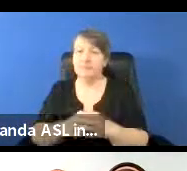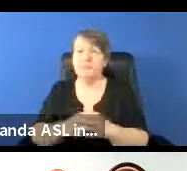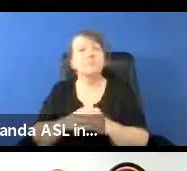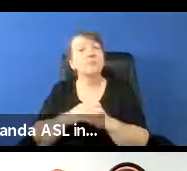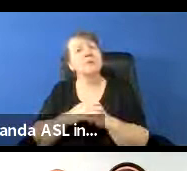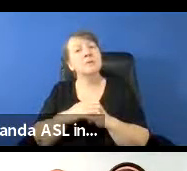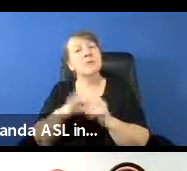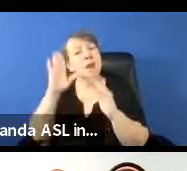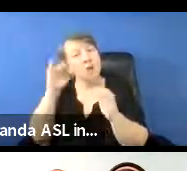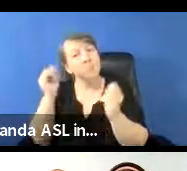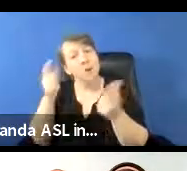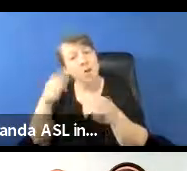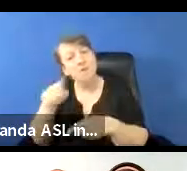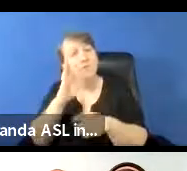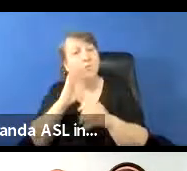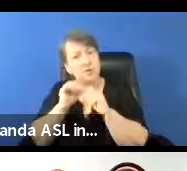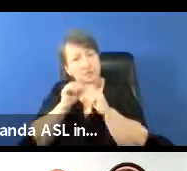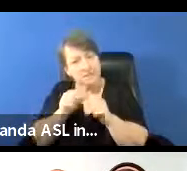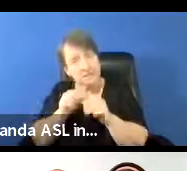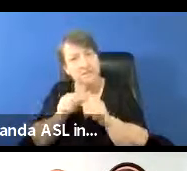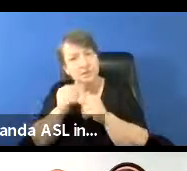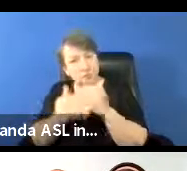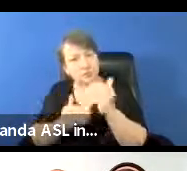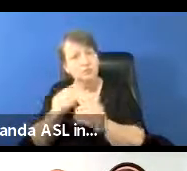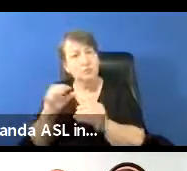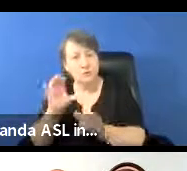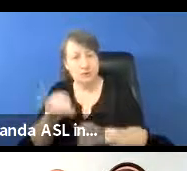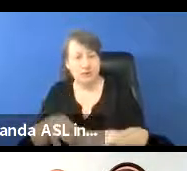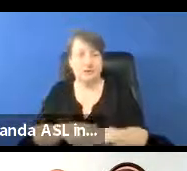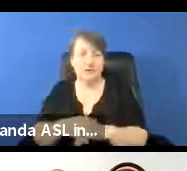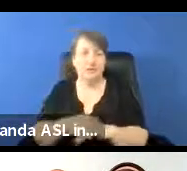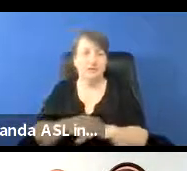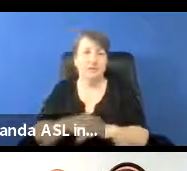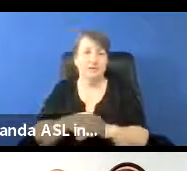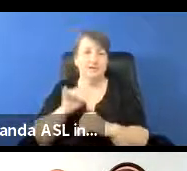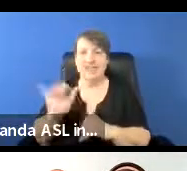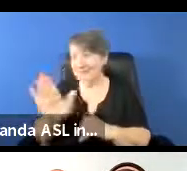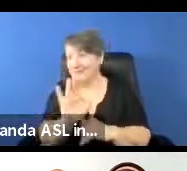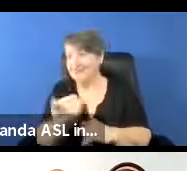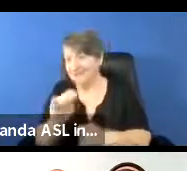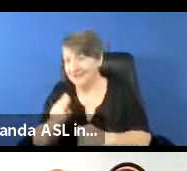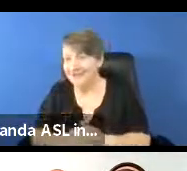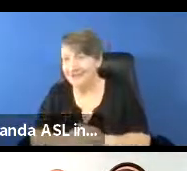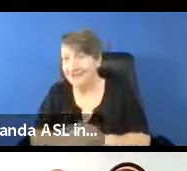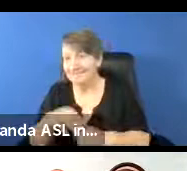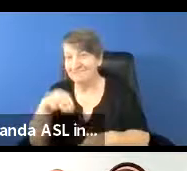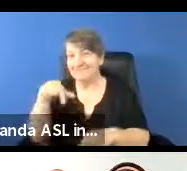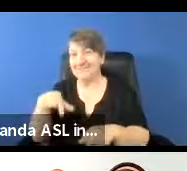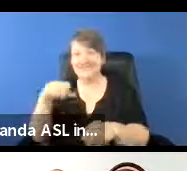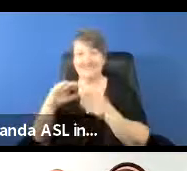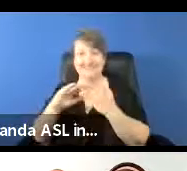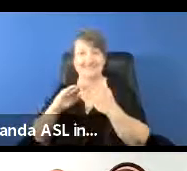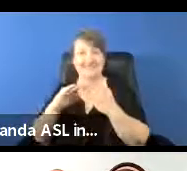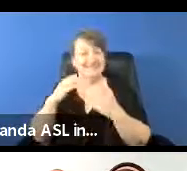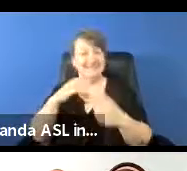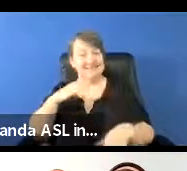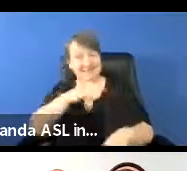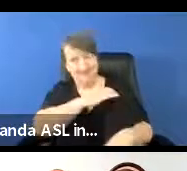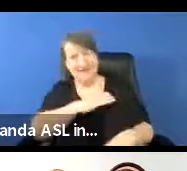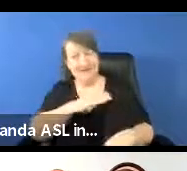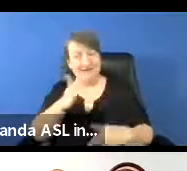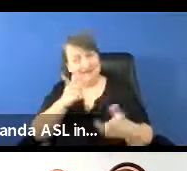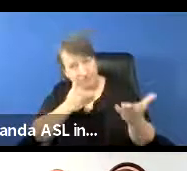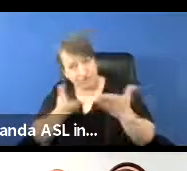you all will continue to do that, because that is your job. Being on the committee is to serve